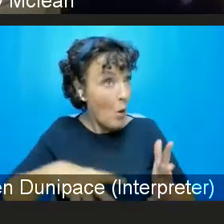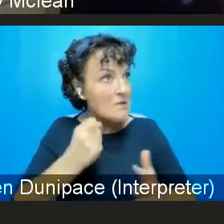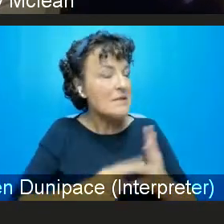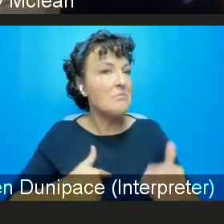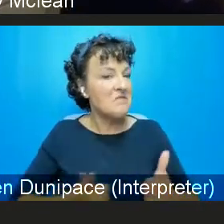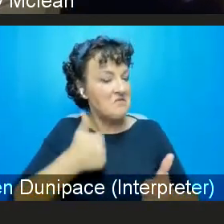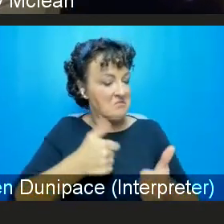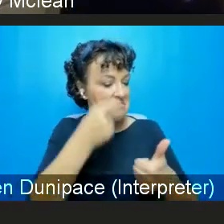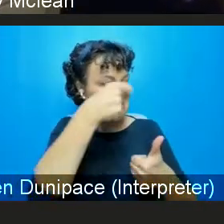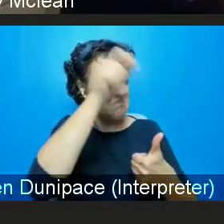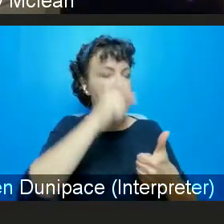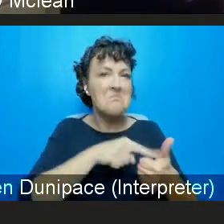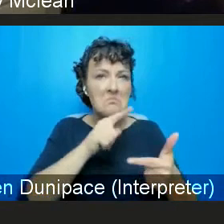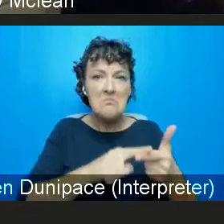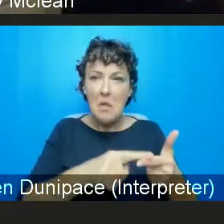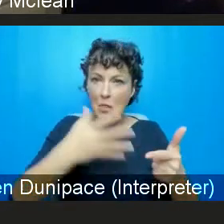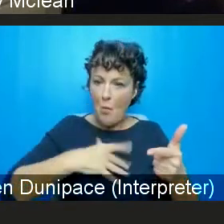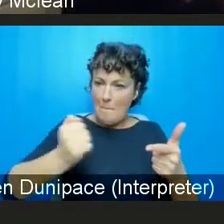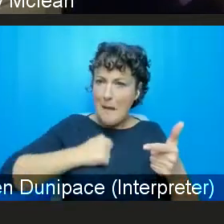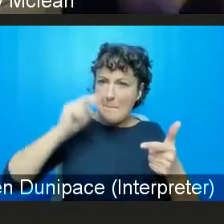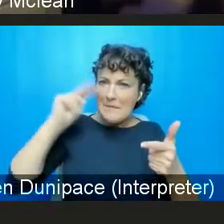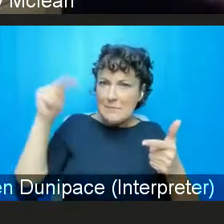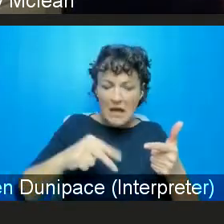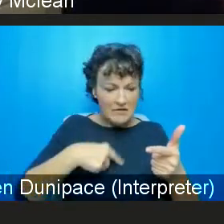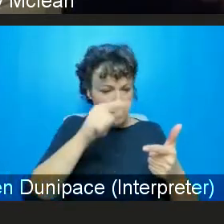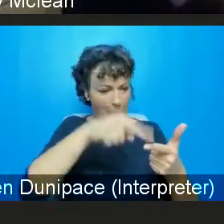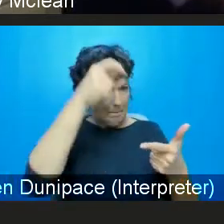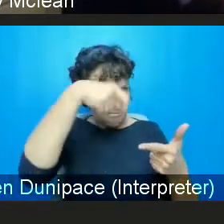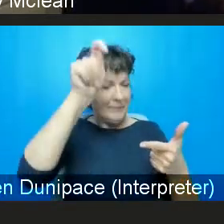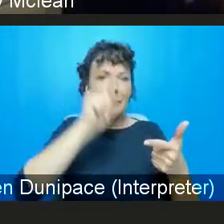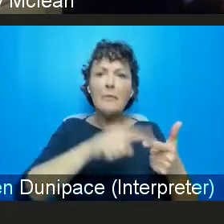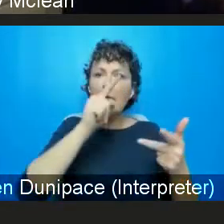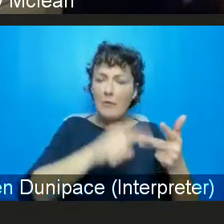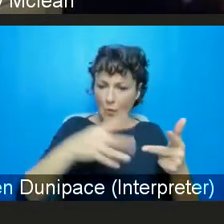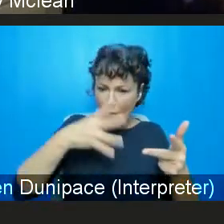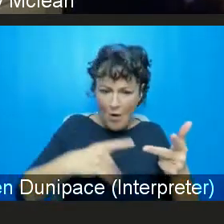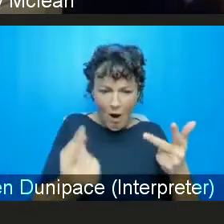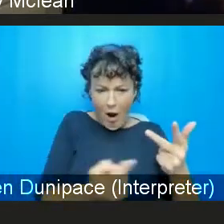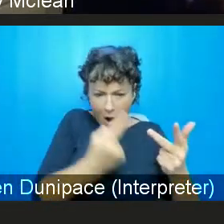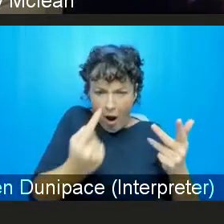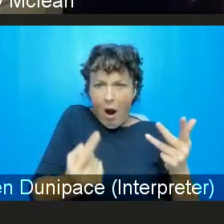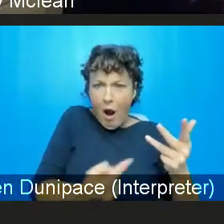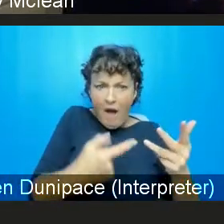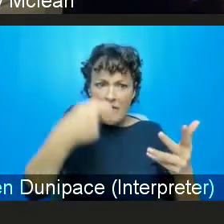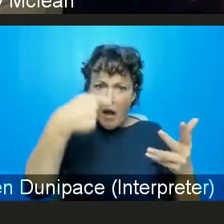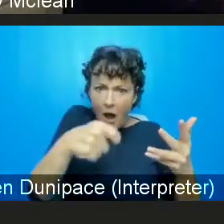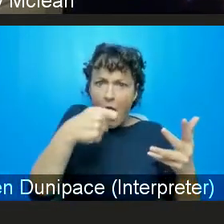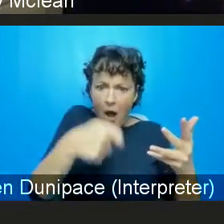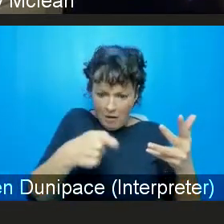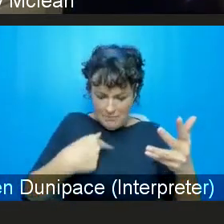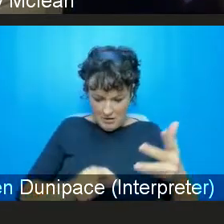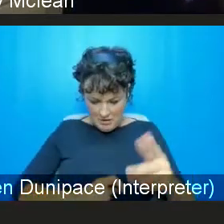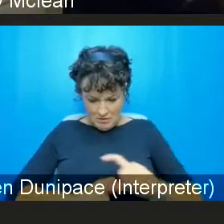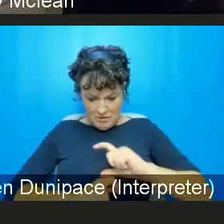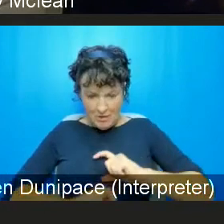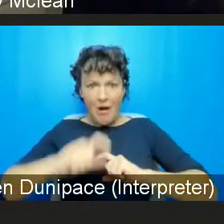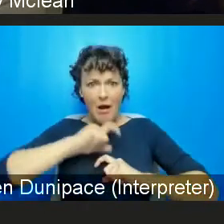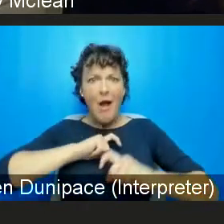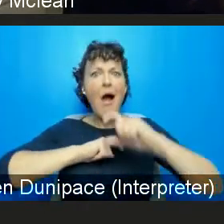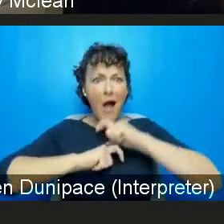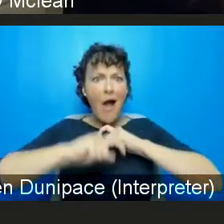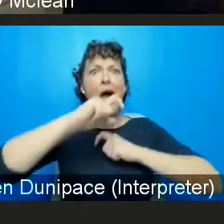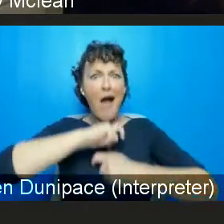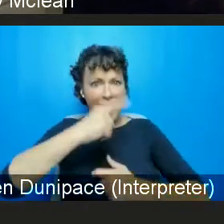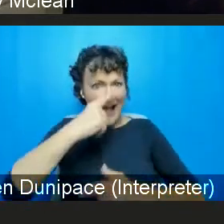they wanted that perspective in the job description right from everything. It just gave me that confidence, you know, that I could do this job